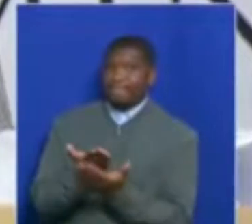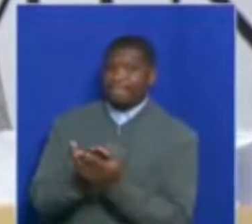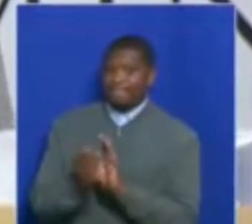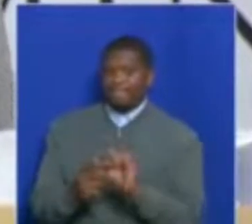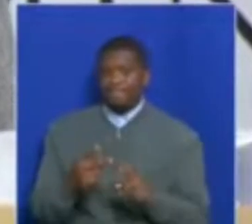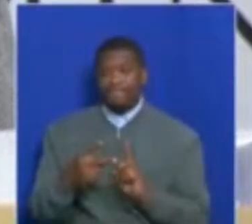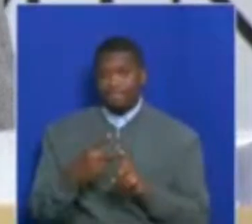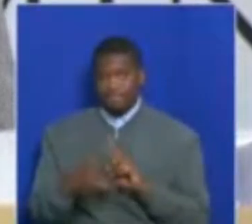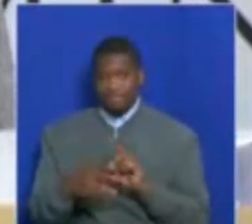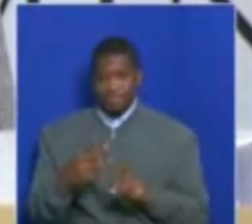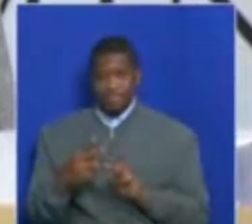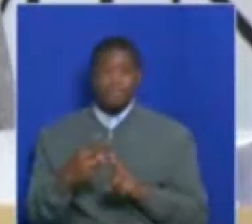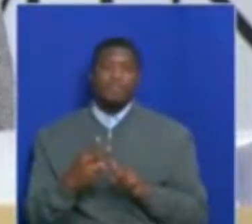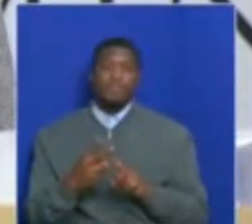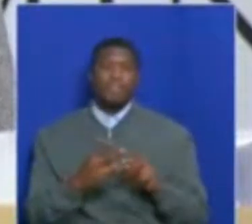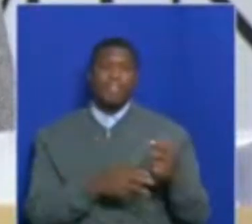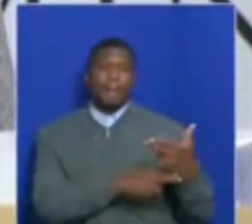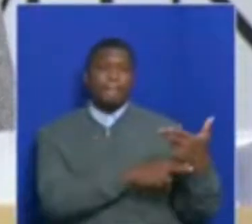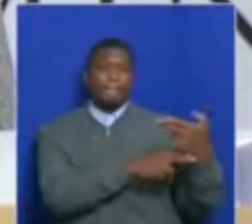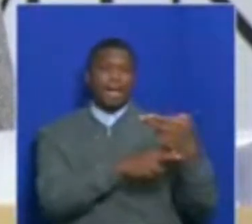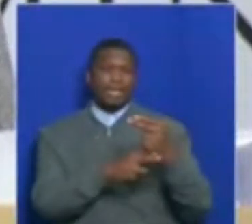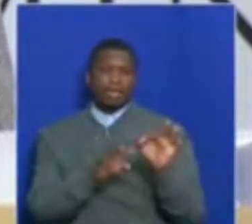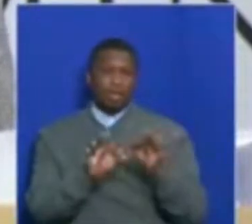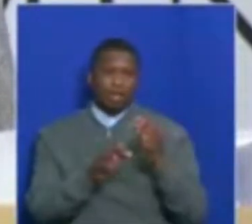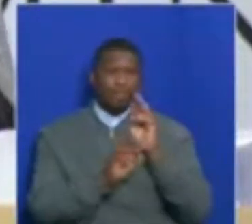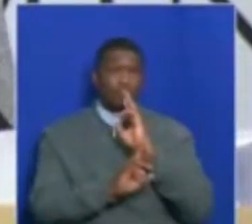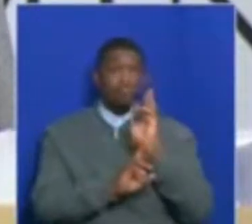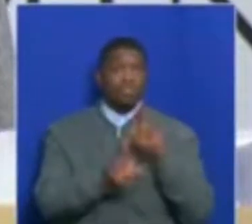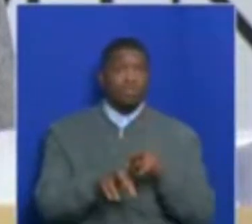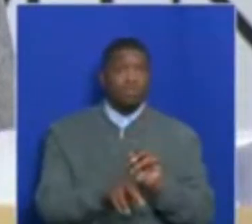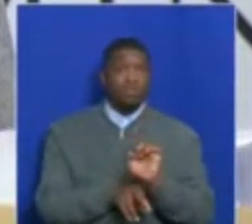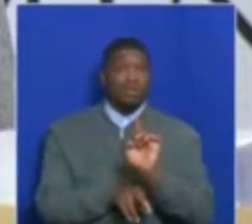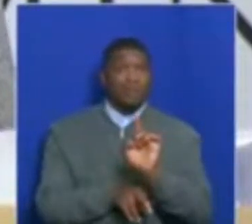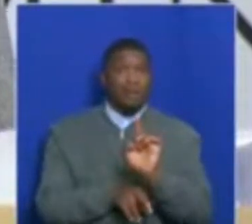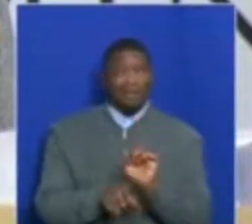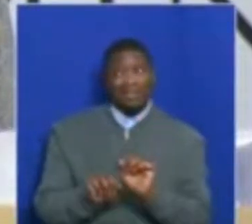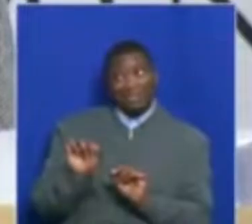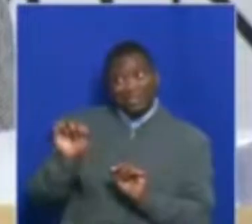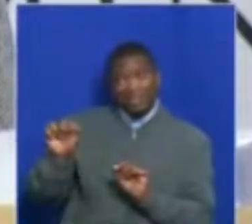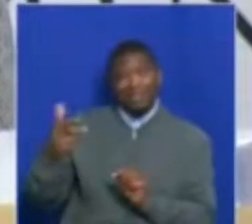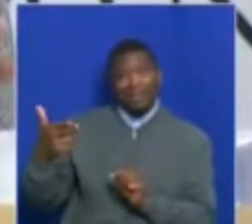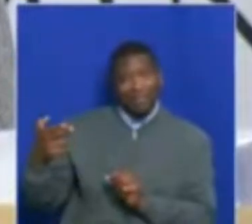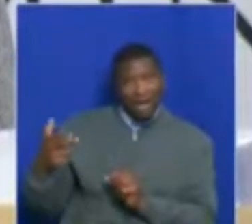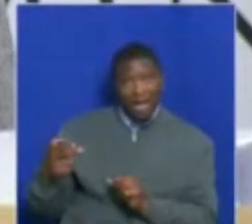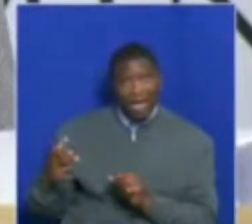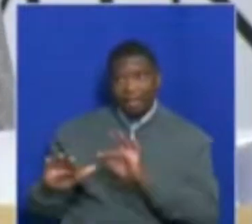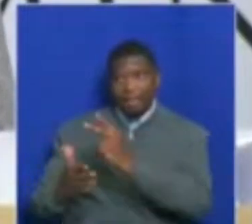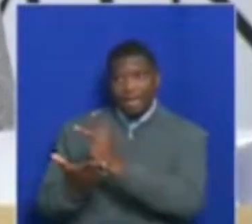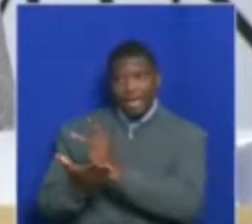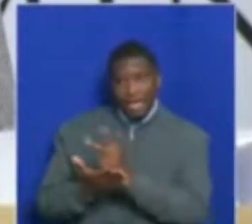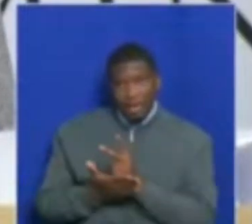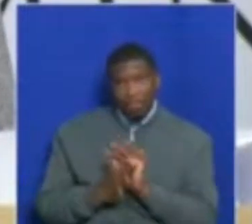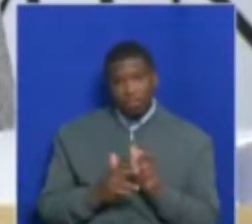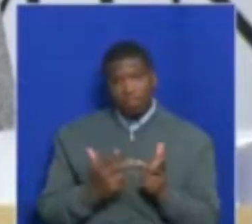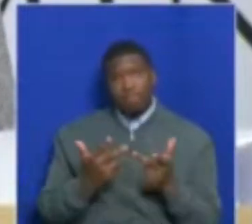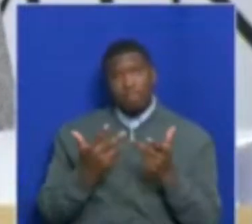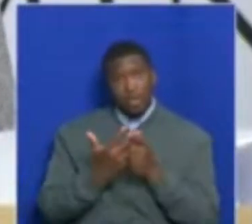itself. But Bevan's firearm was not seized in order to match whether it's the same firearm.